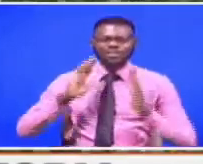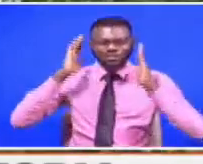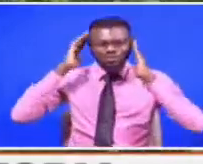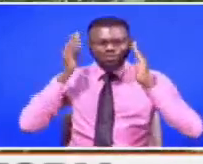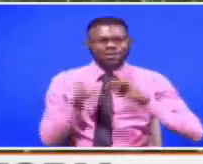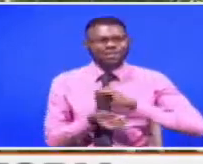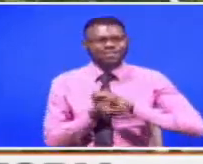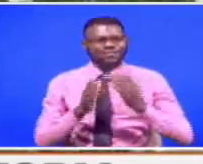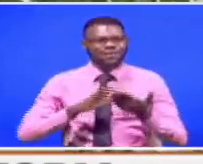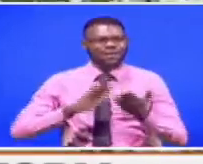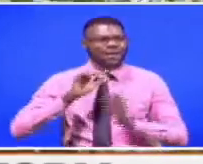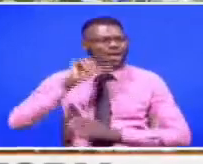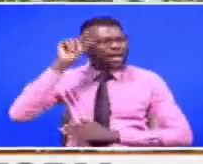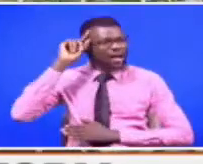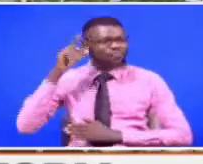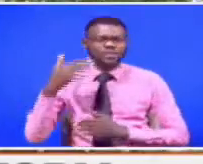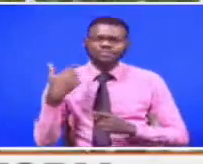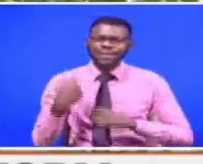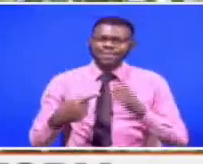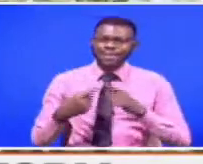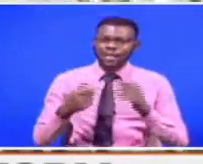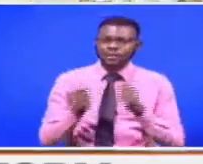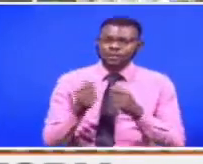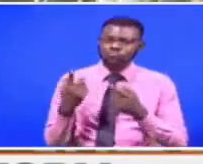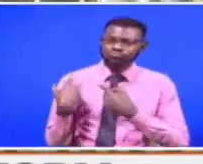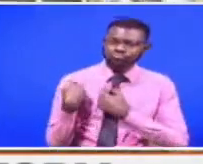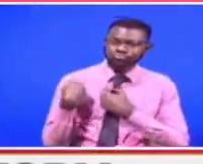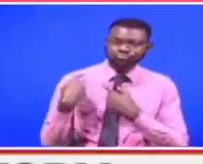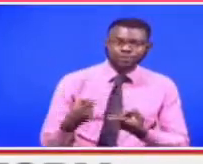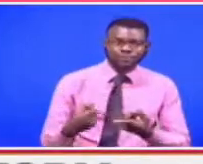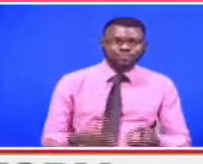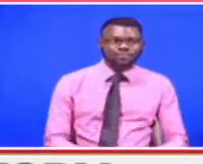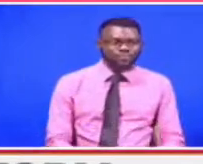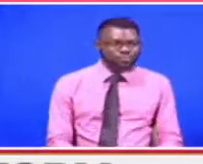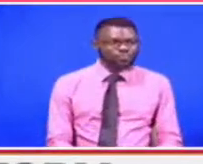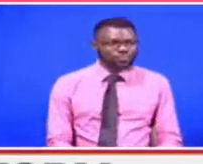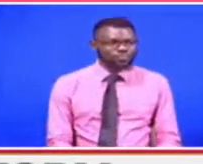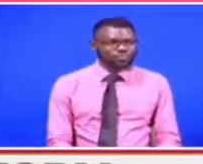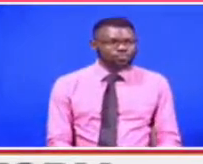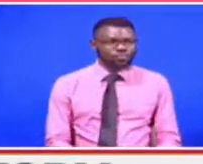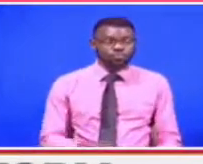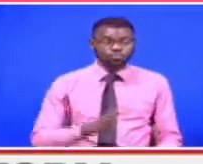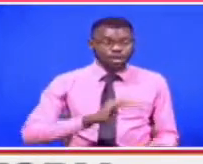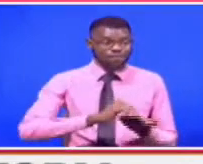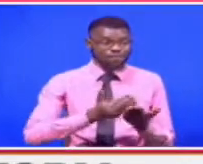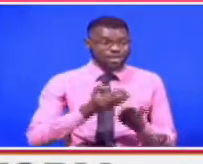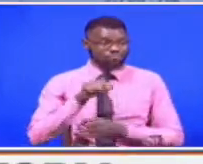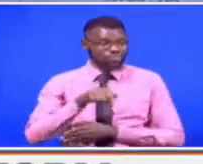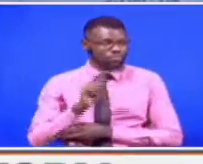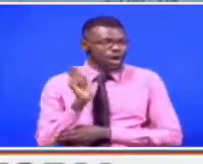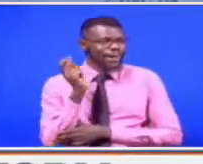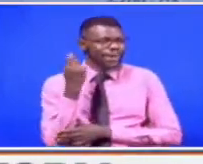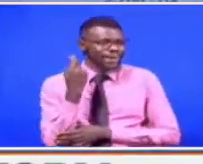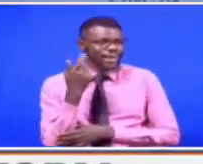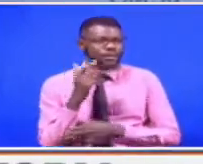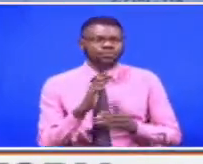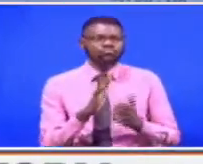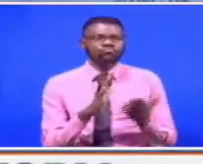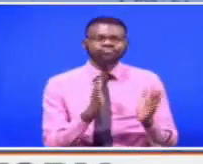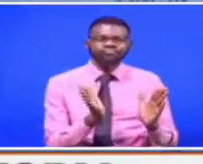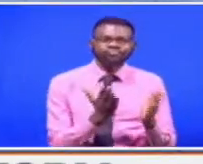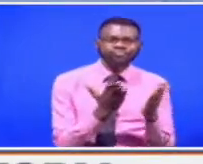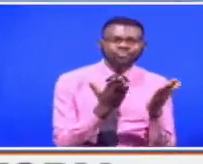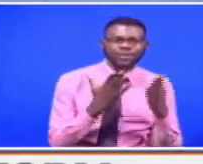The government has over the last 10 years sought to tap into the locally available funds by encouraging more Kenyans to buy into the